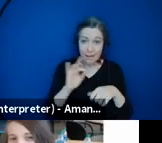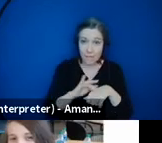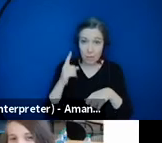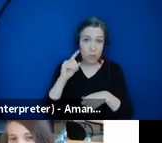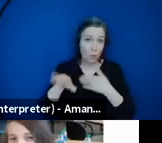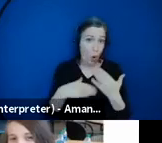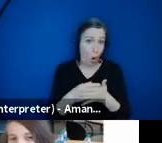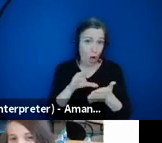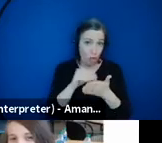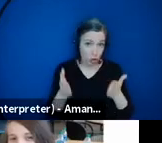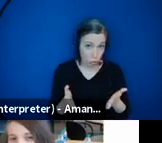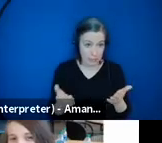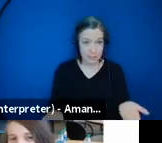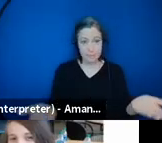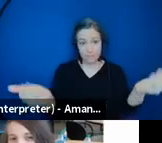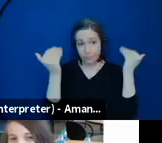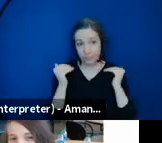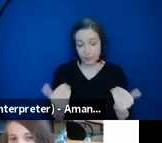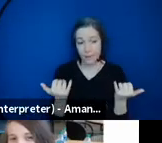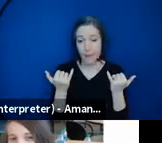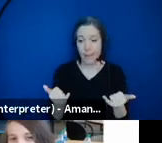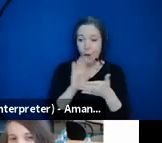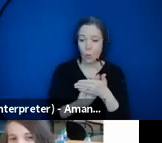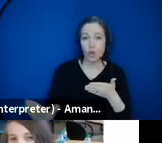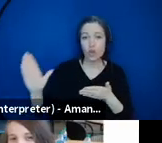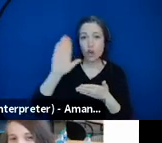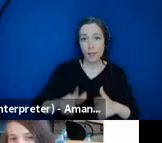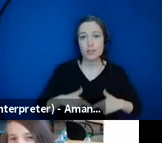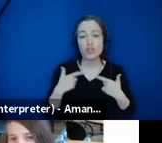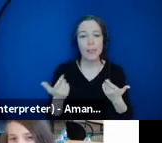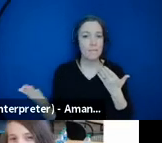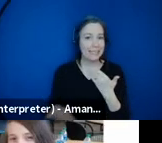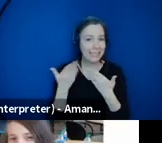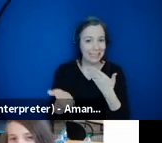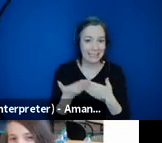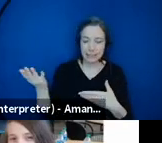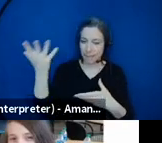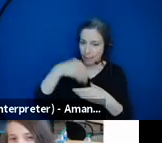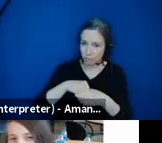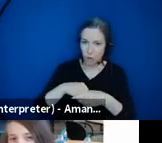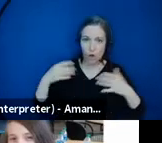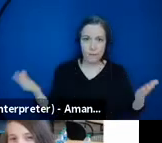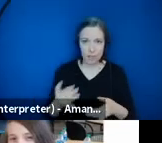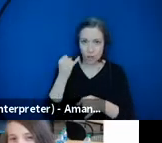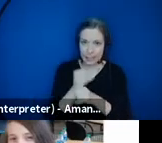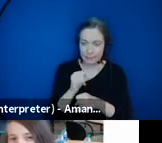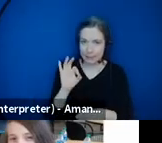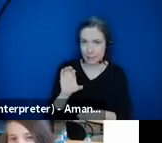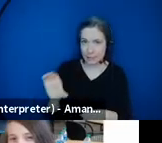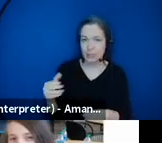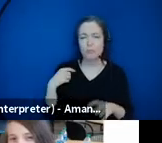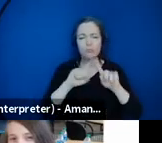Then talking a little bit about college life, it is really easy to get involved on campus at FCC. We have clubs and